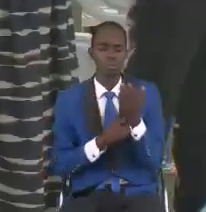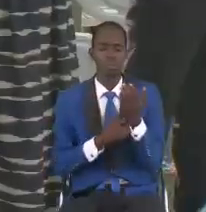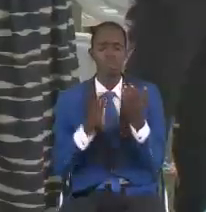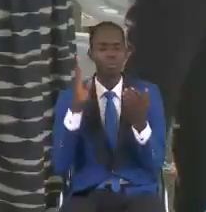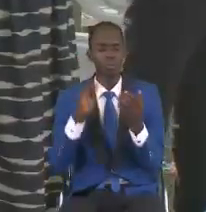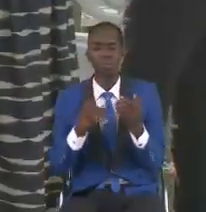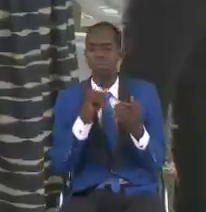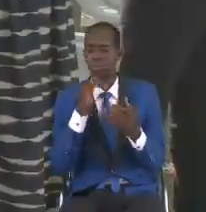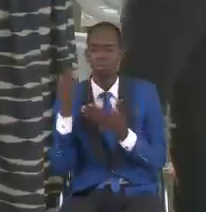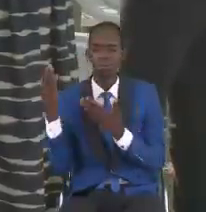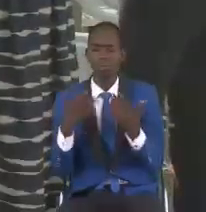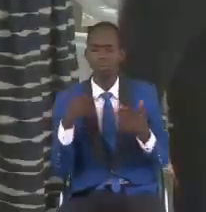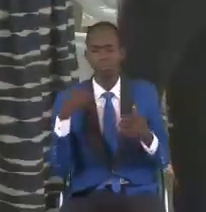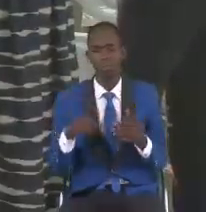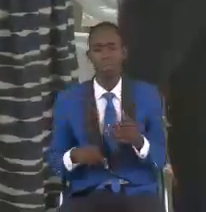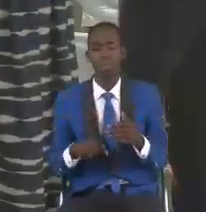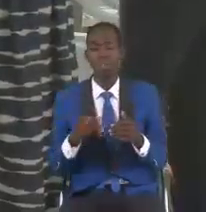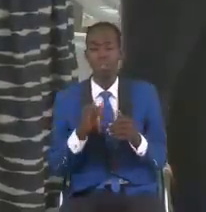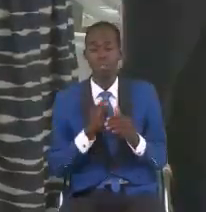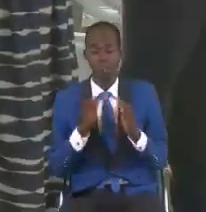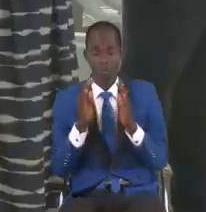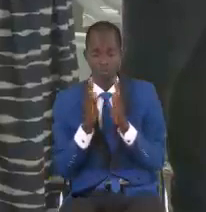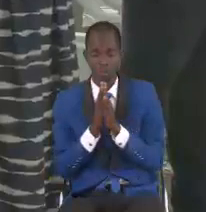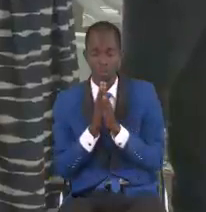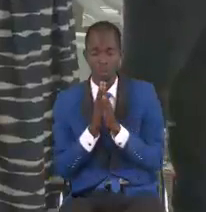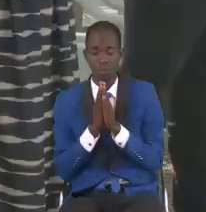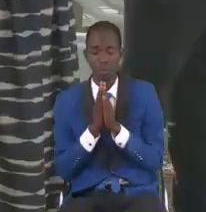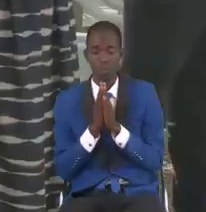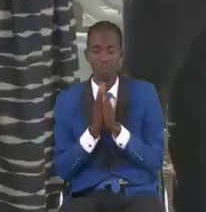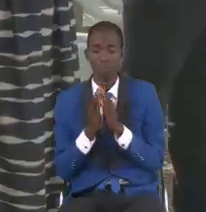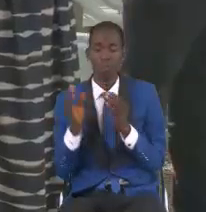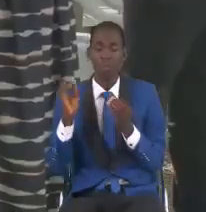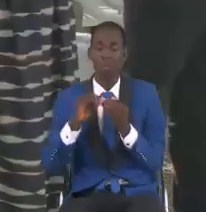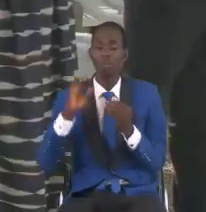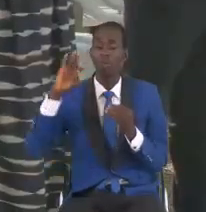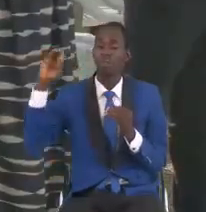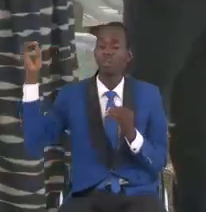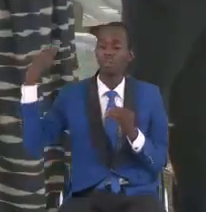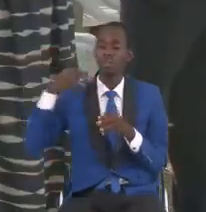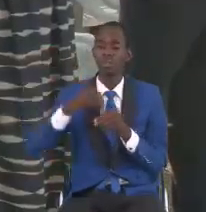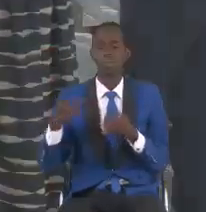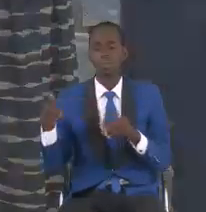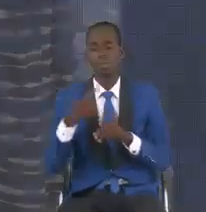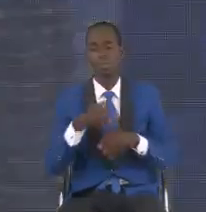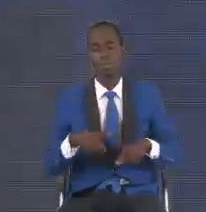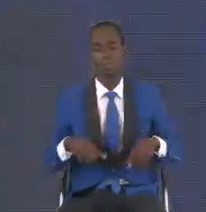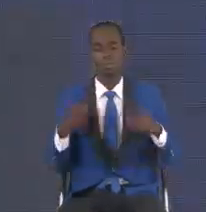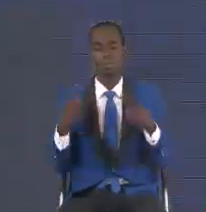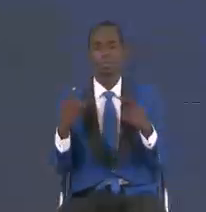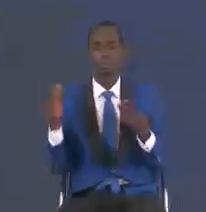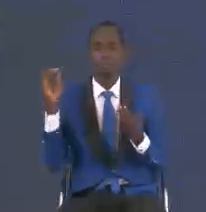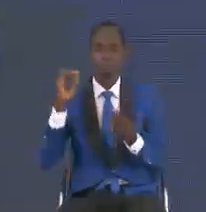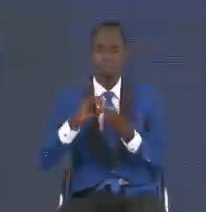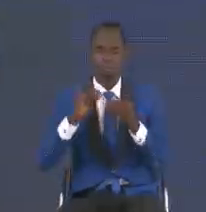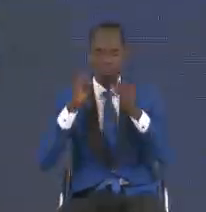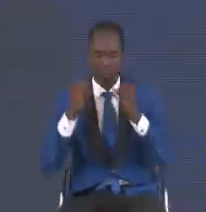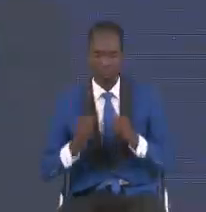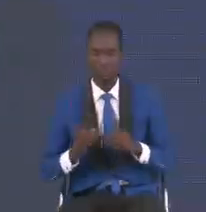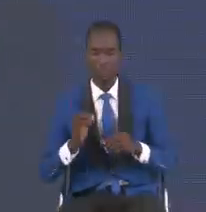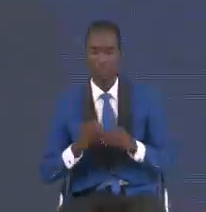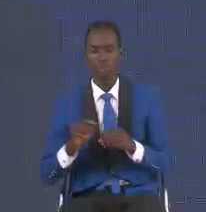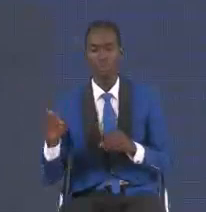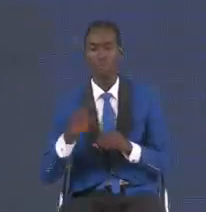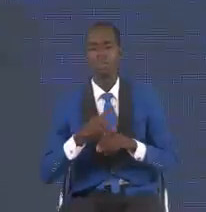down. Amen. I pray more grace in their lives. Amen. More power in their